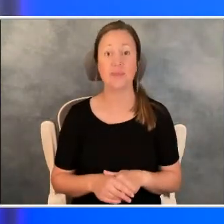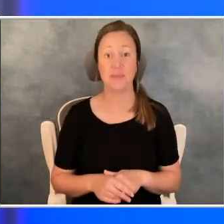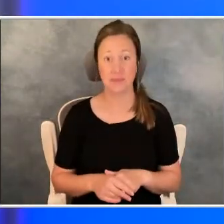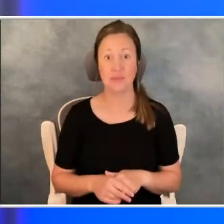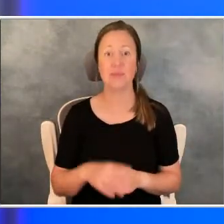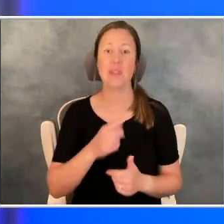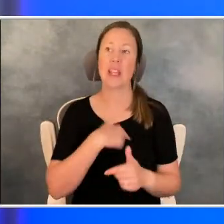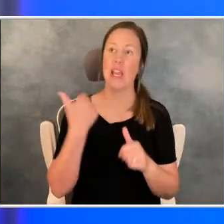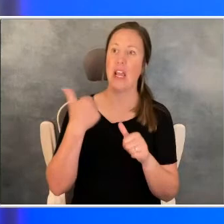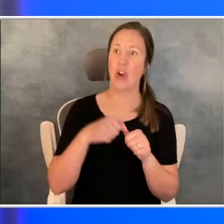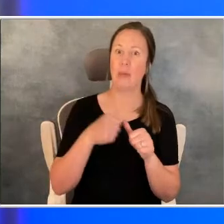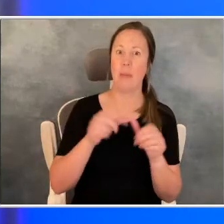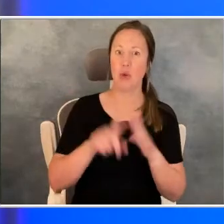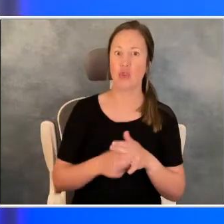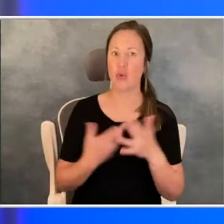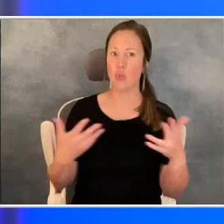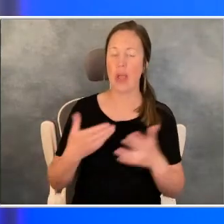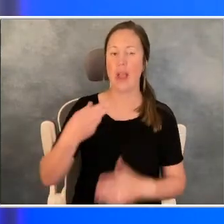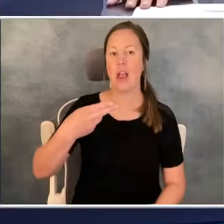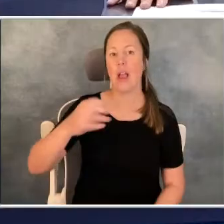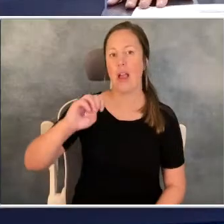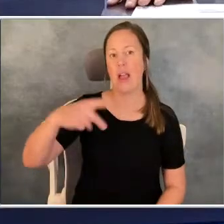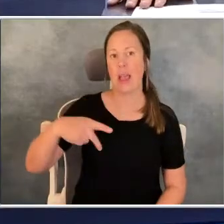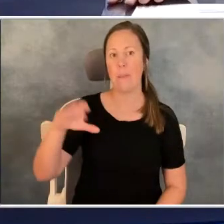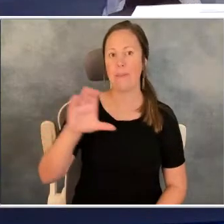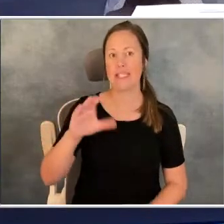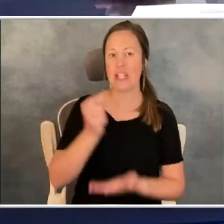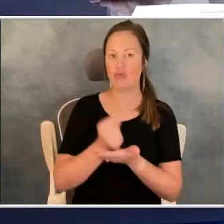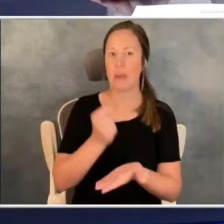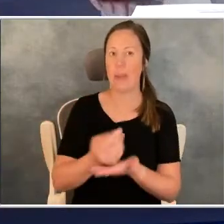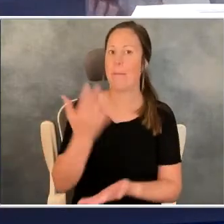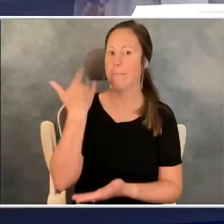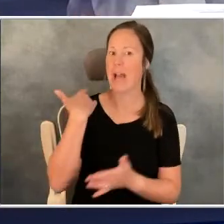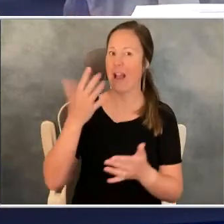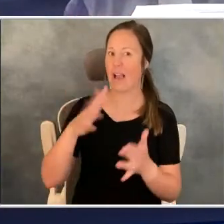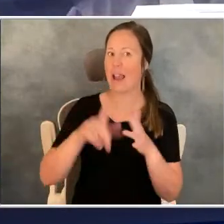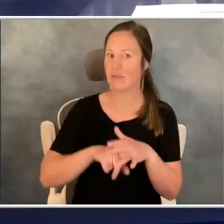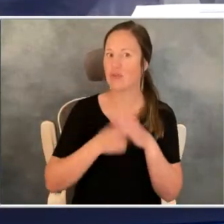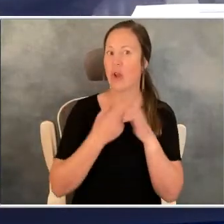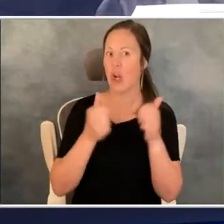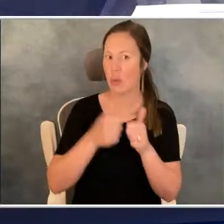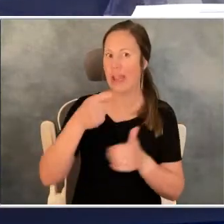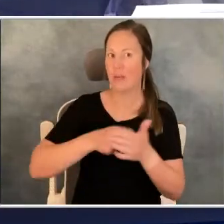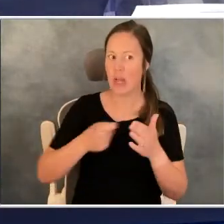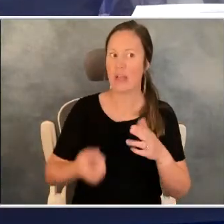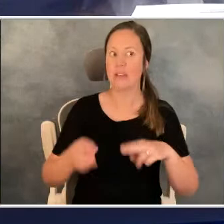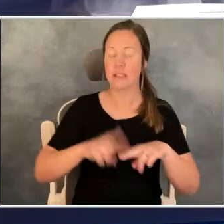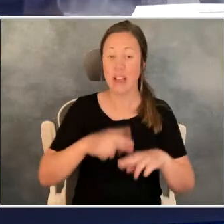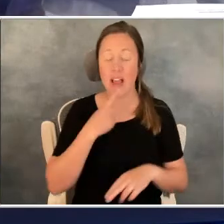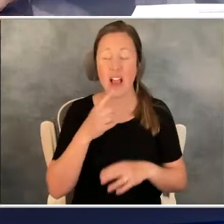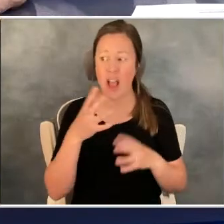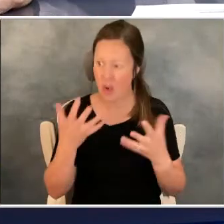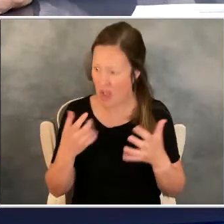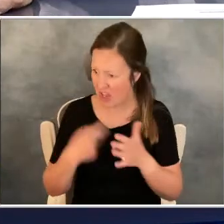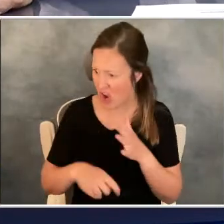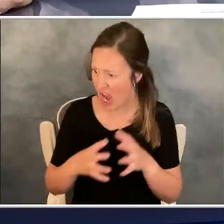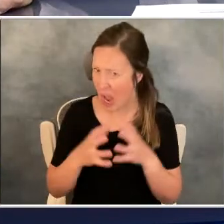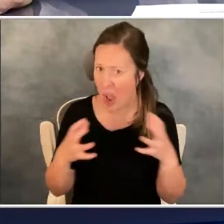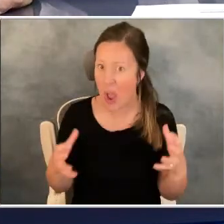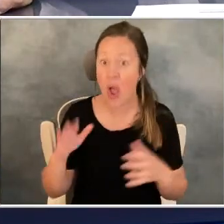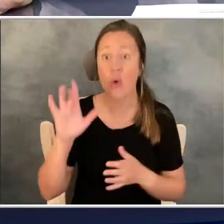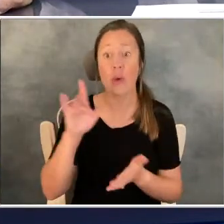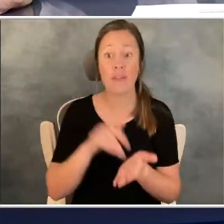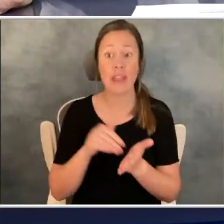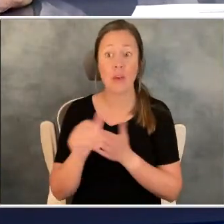curve was Hep C treatments. Oh Remember yeah, that was I do. Hep C kind of sounds like they want to charge how much? $25,000, but then you're